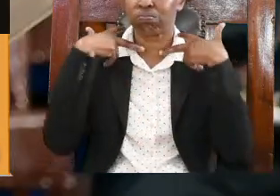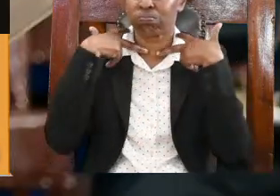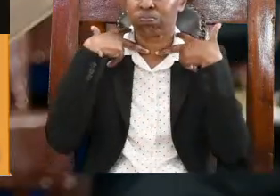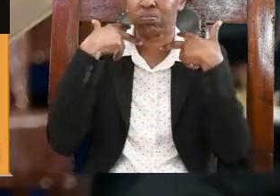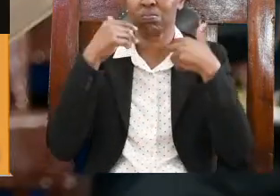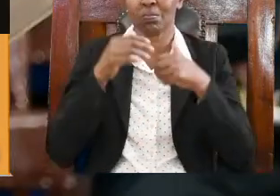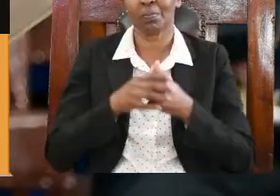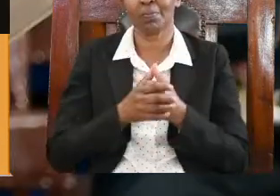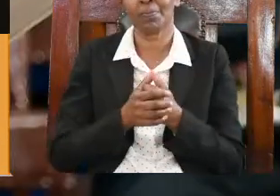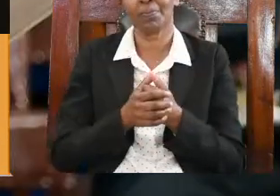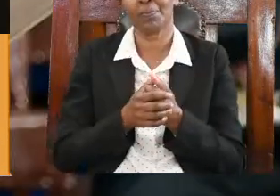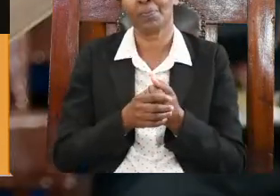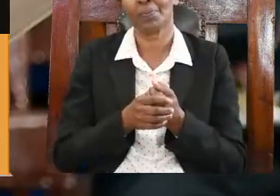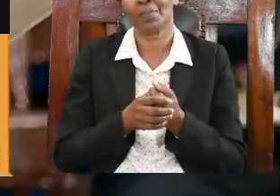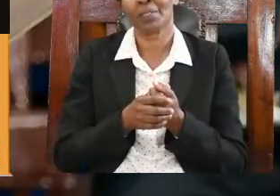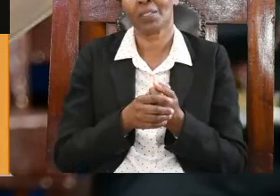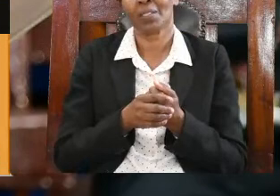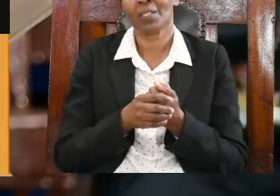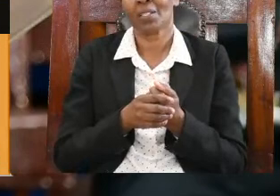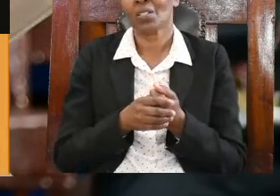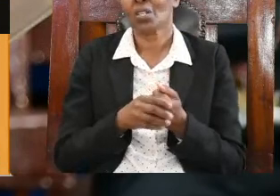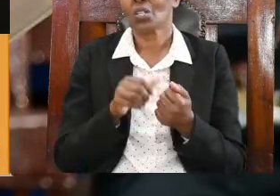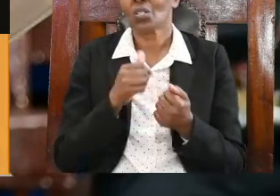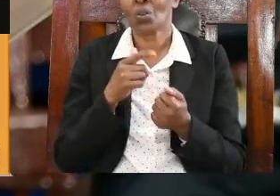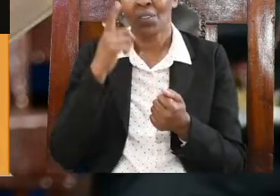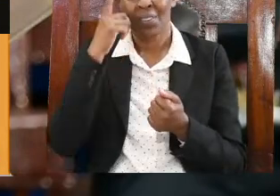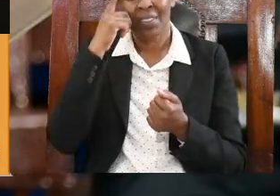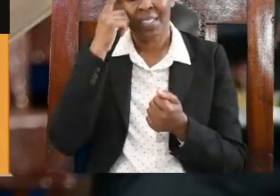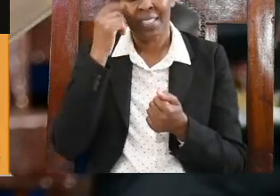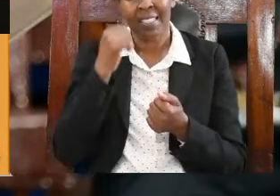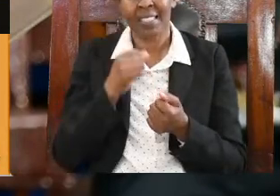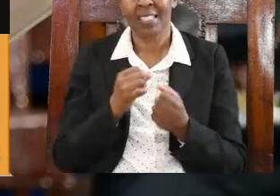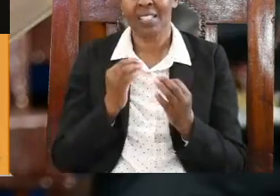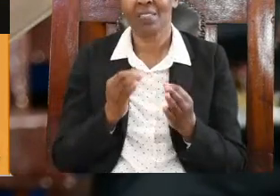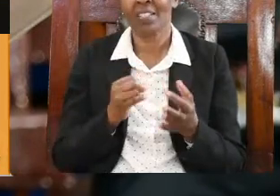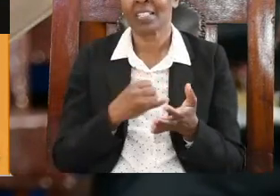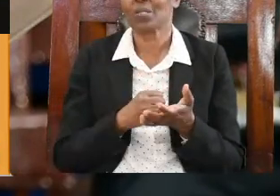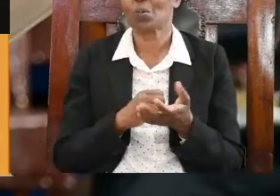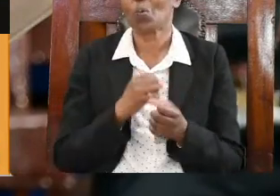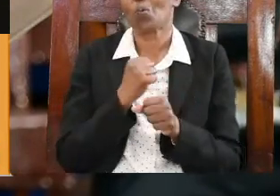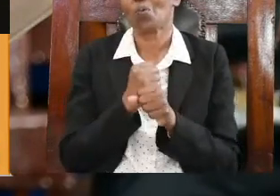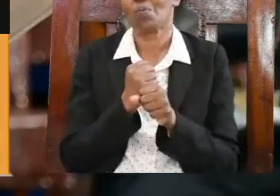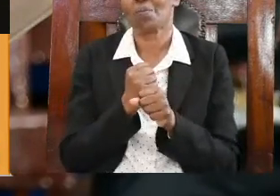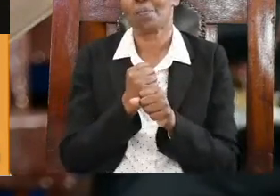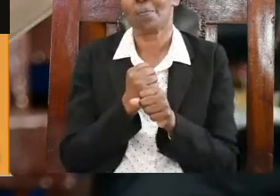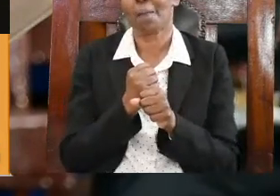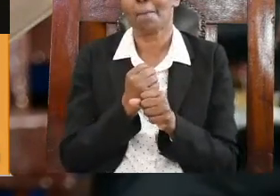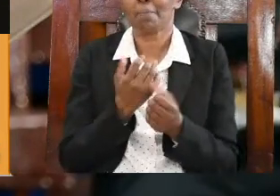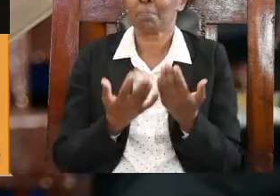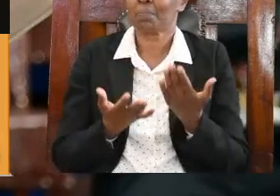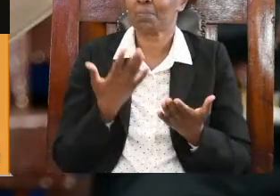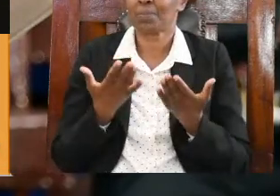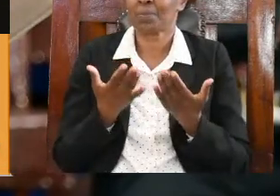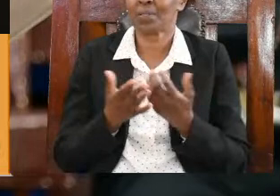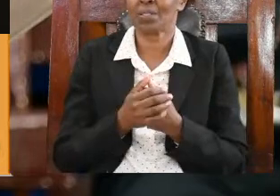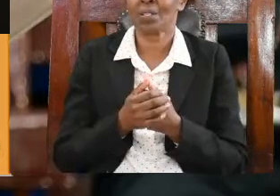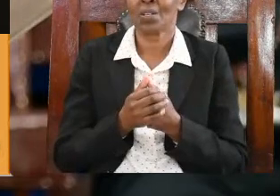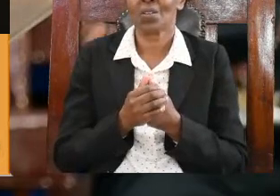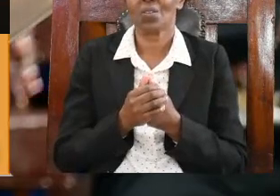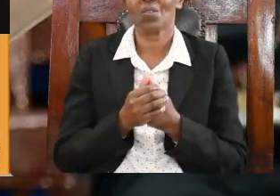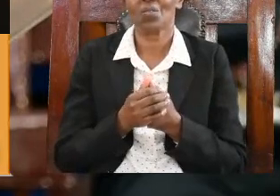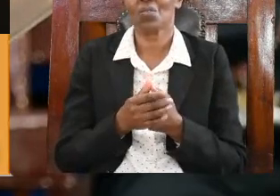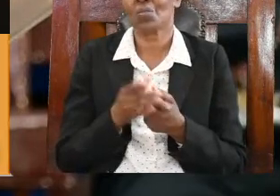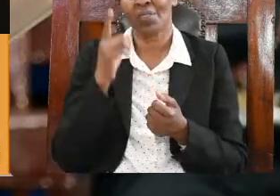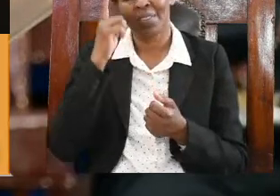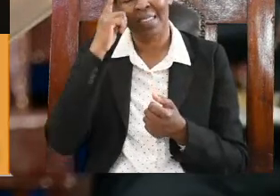it or think it will work this way. Maybe you found yourself taking a